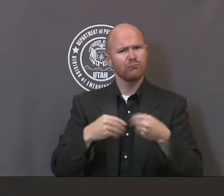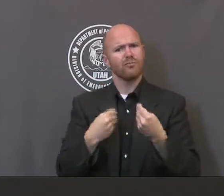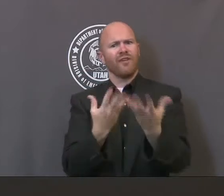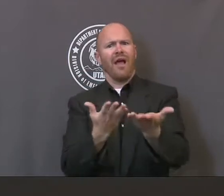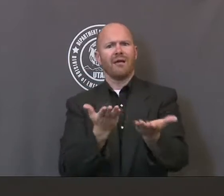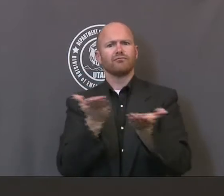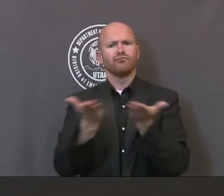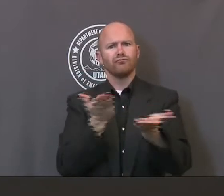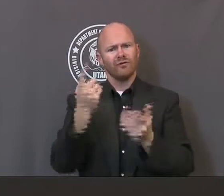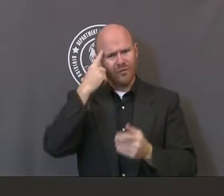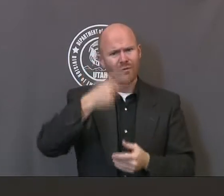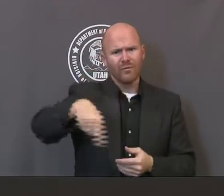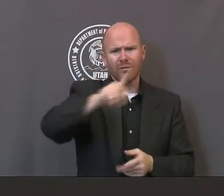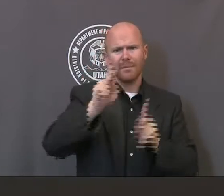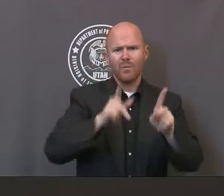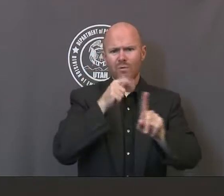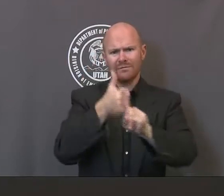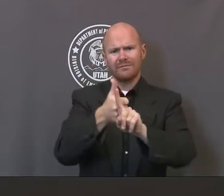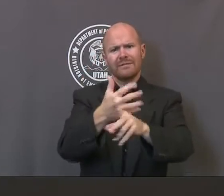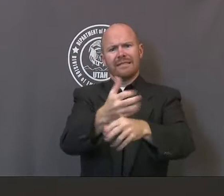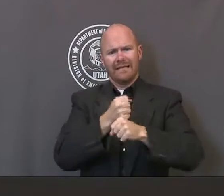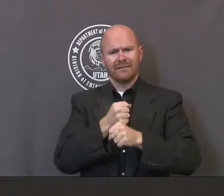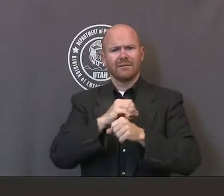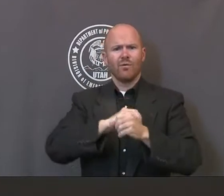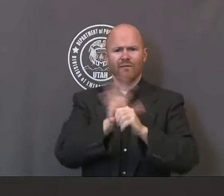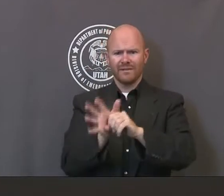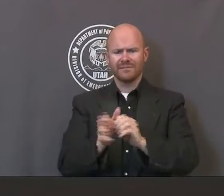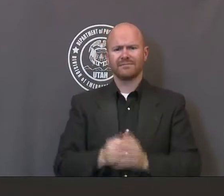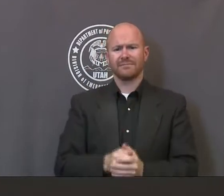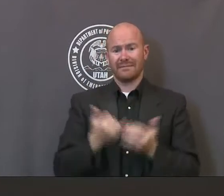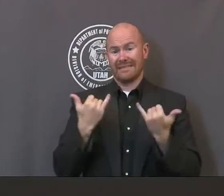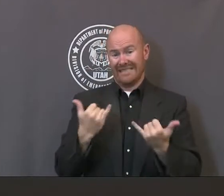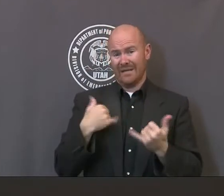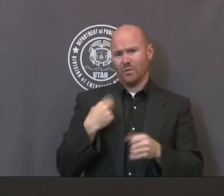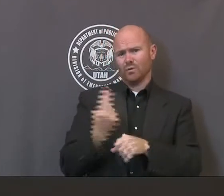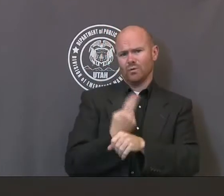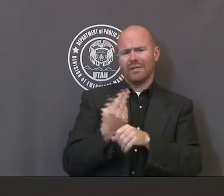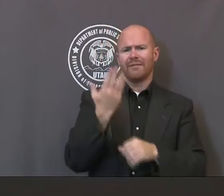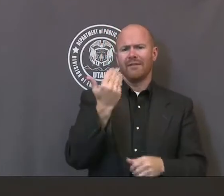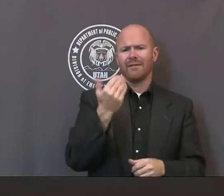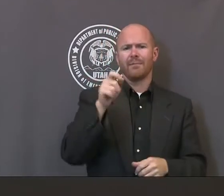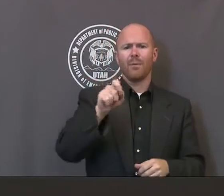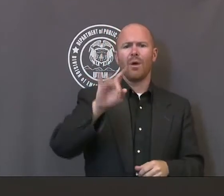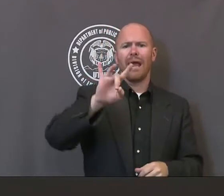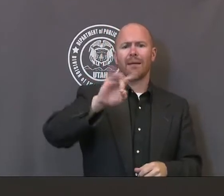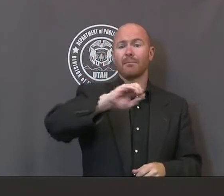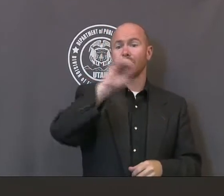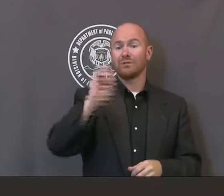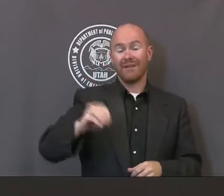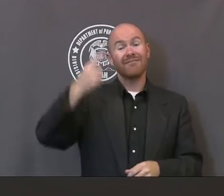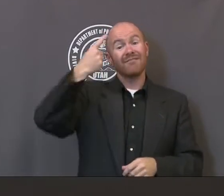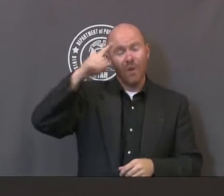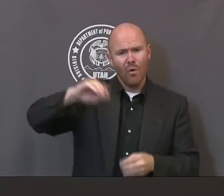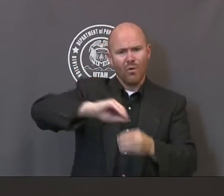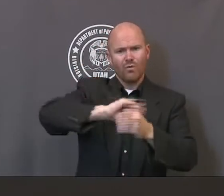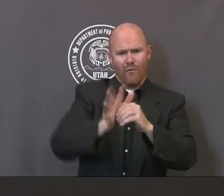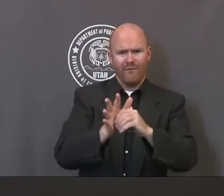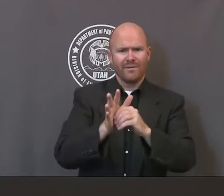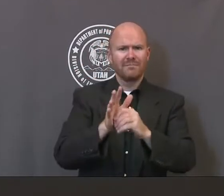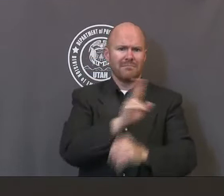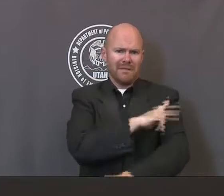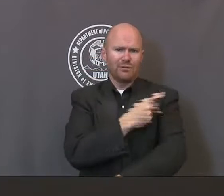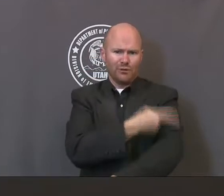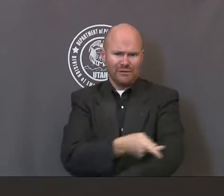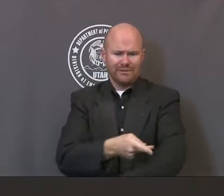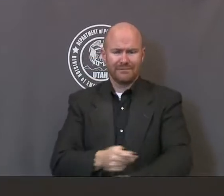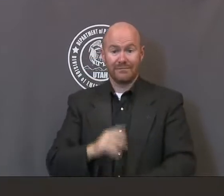care. We're now utilizing 15.8% of our ICU beds to treat COVID-19 patients today, and our